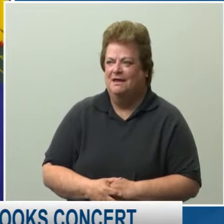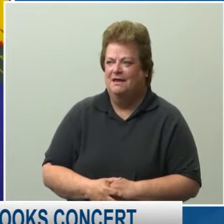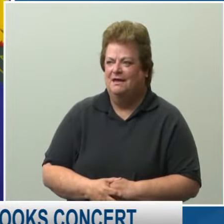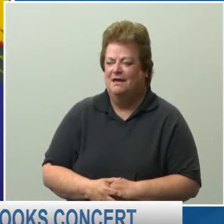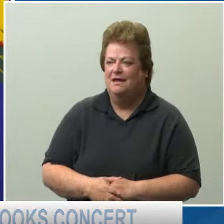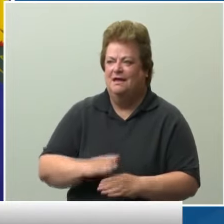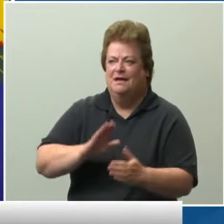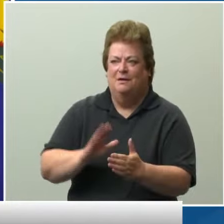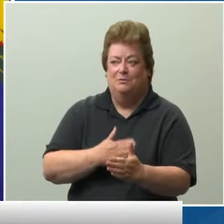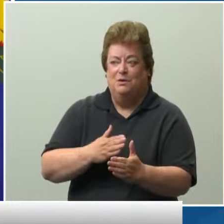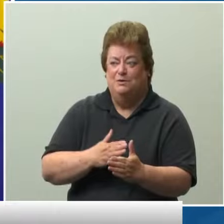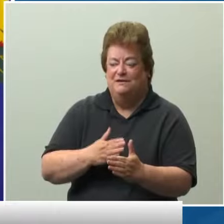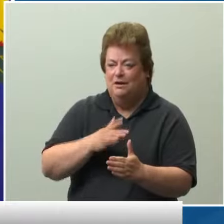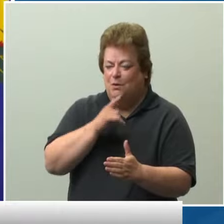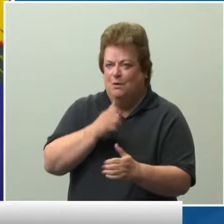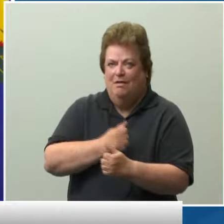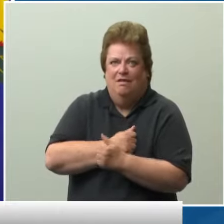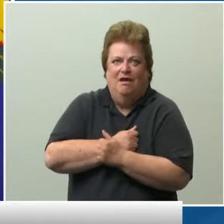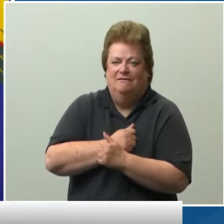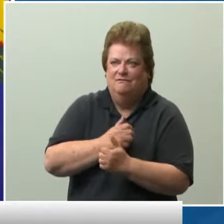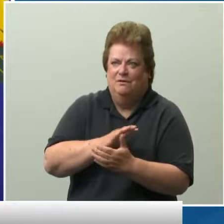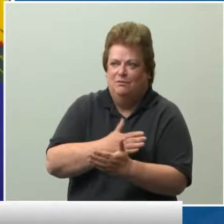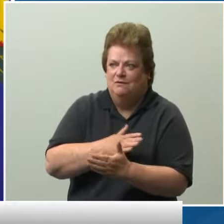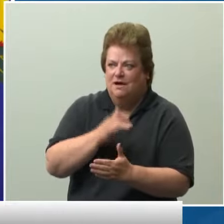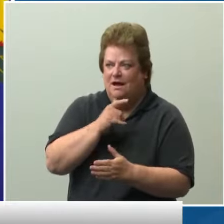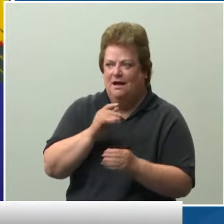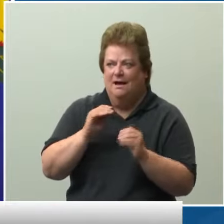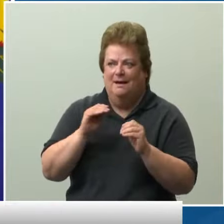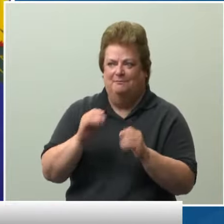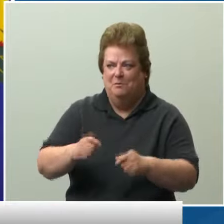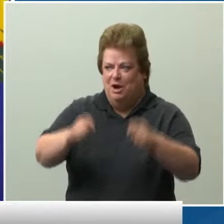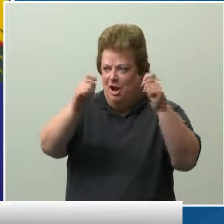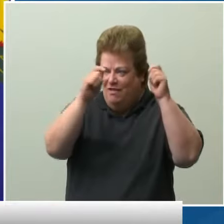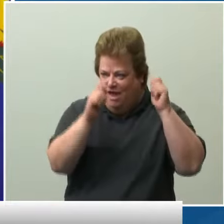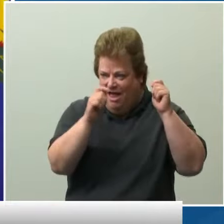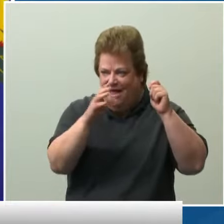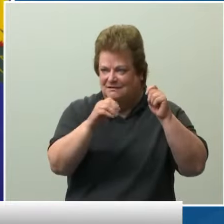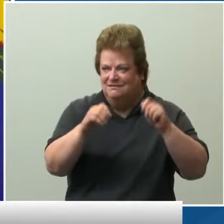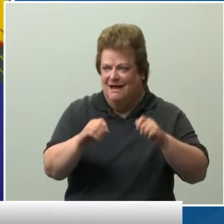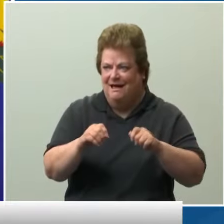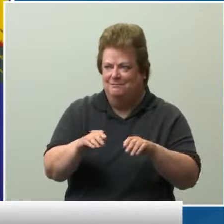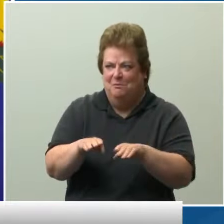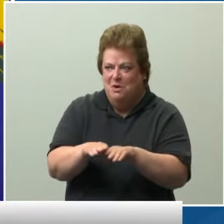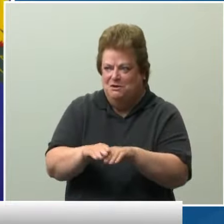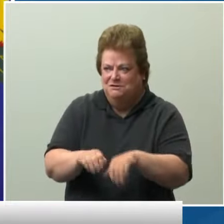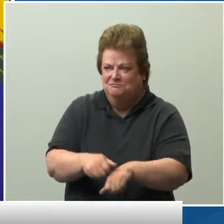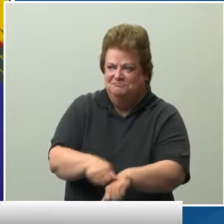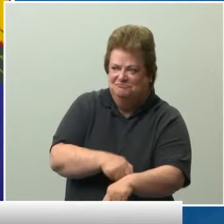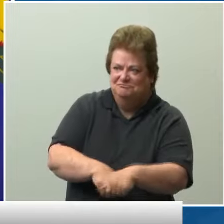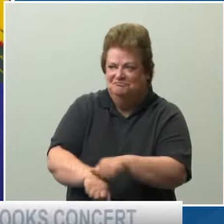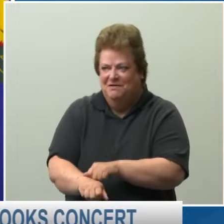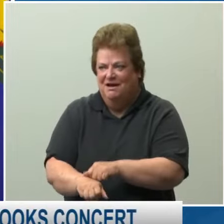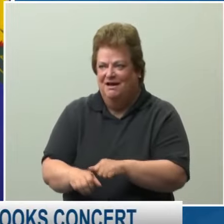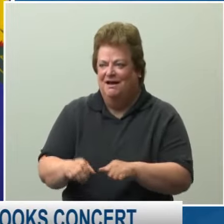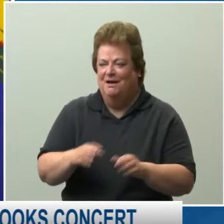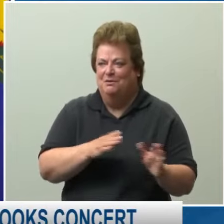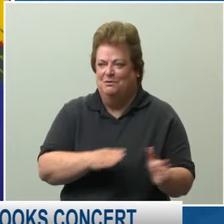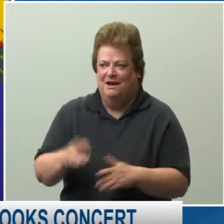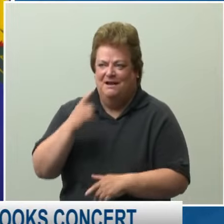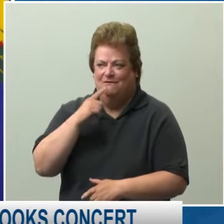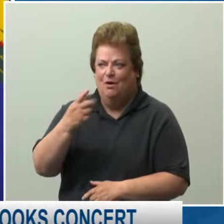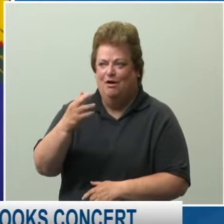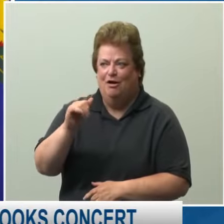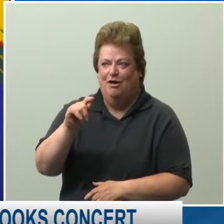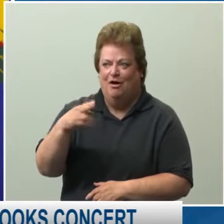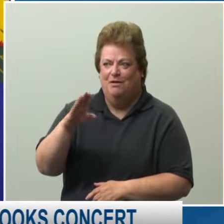Music enthusiasts are putting on their hats and boots and are preparing to attend the Garth Brooks concert being held at the University